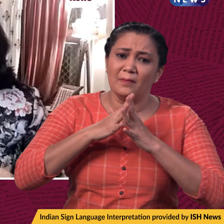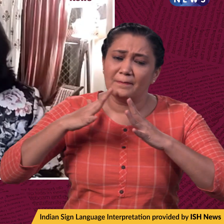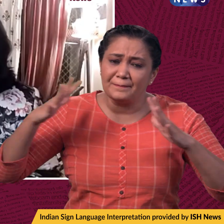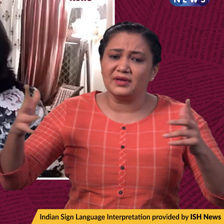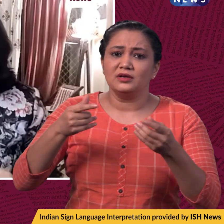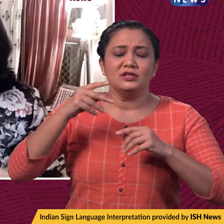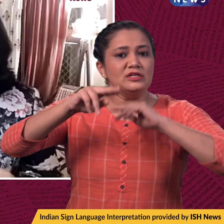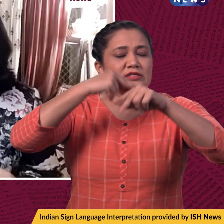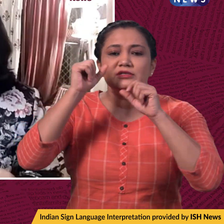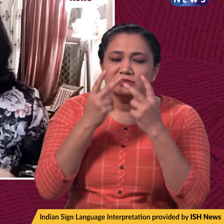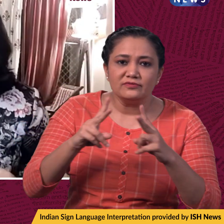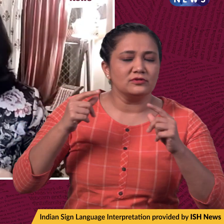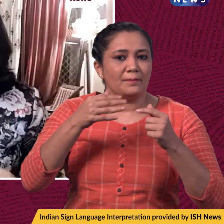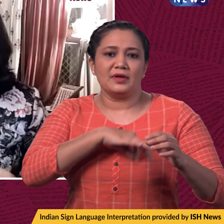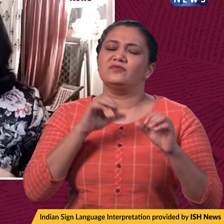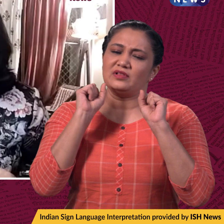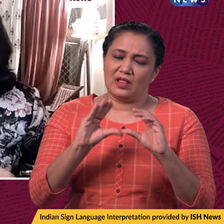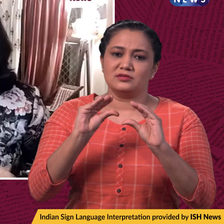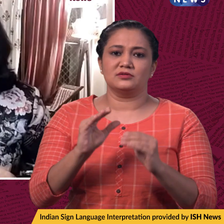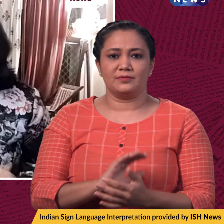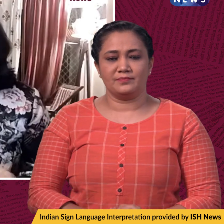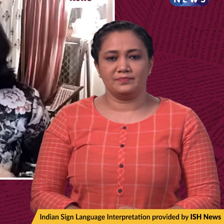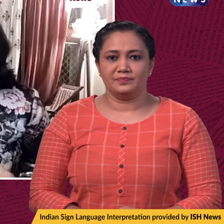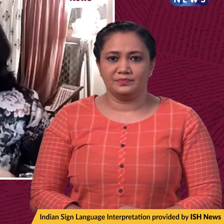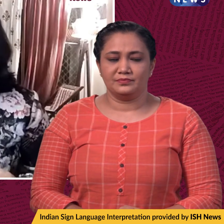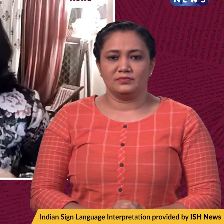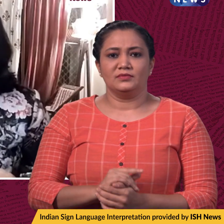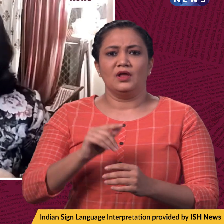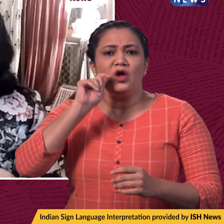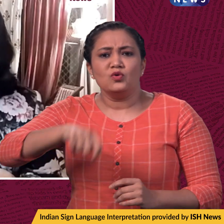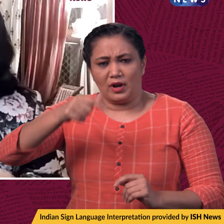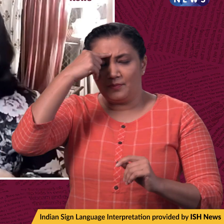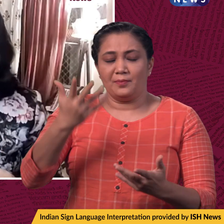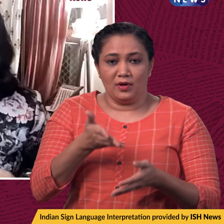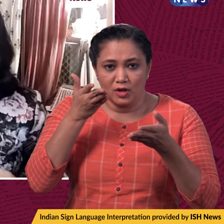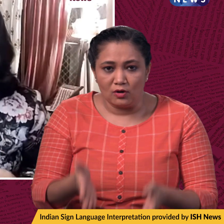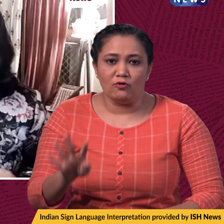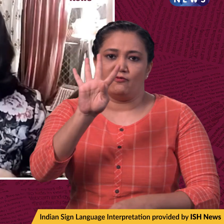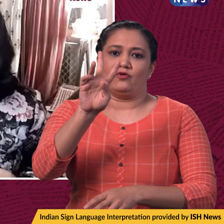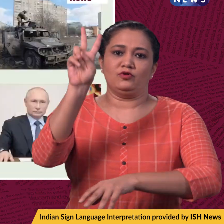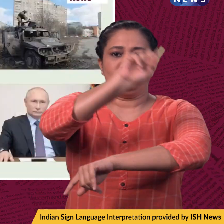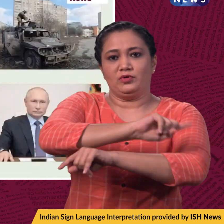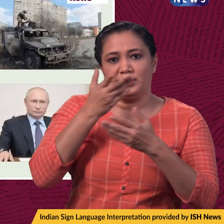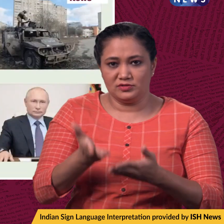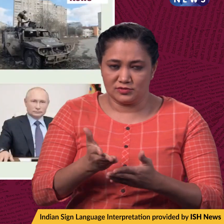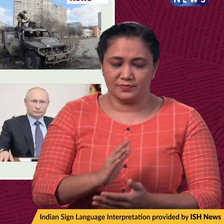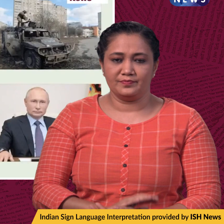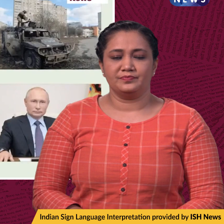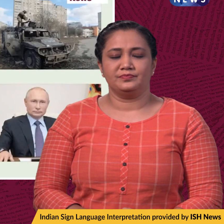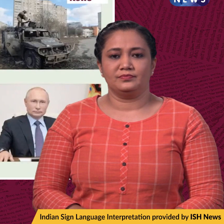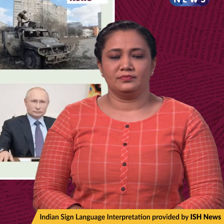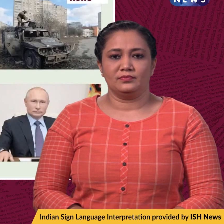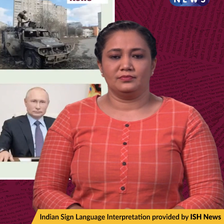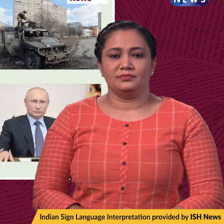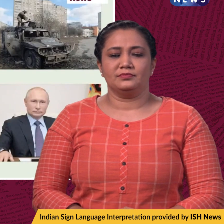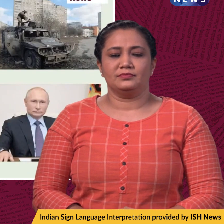the tourism industry. Moving on to Ukraine crisis, it's day 42 of Russia's invasion